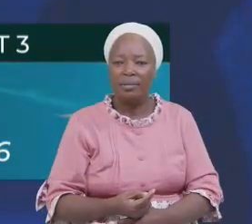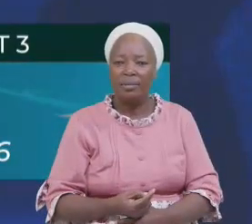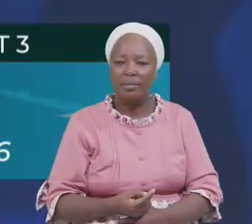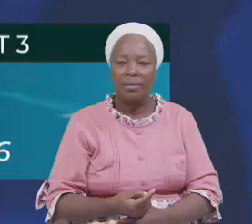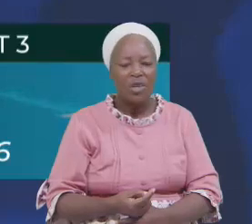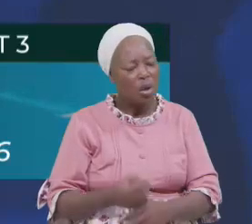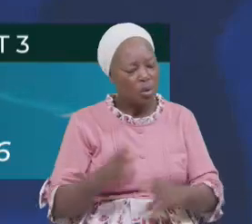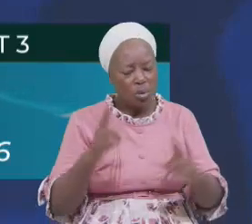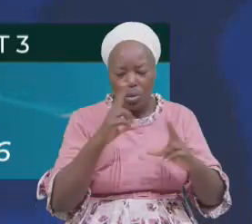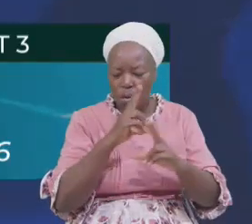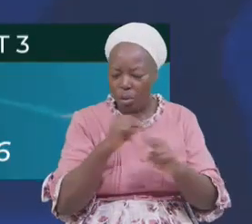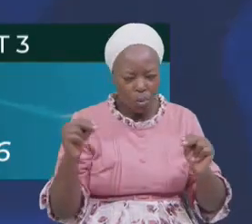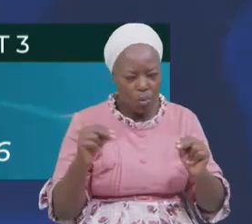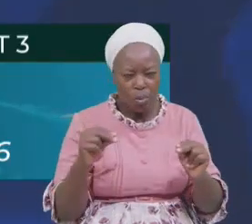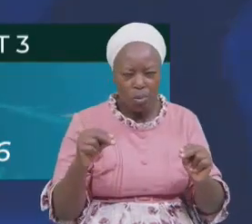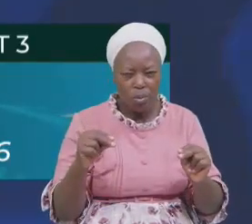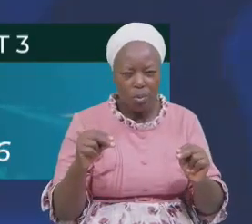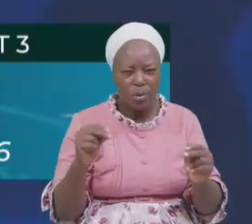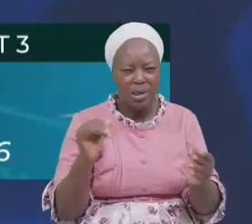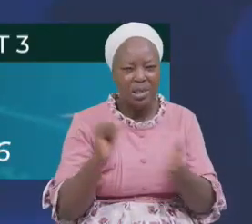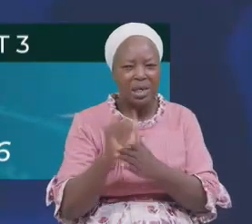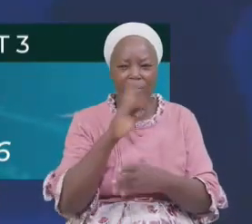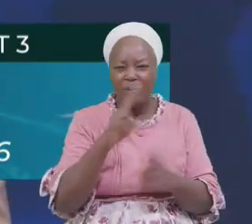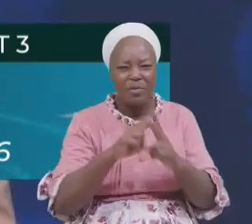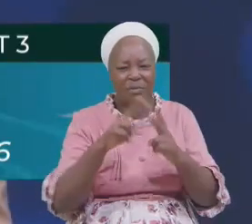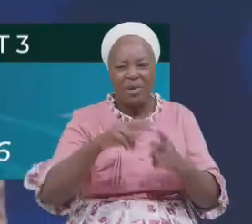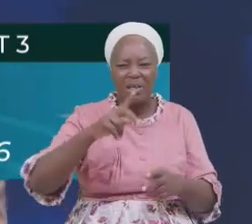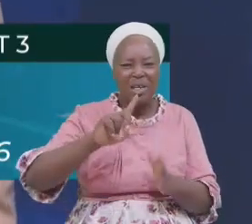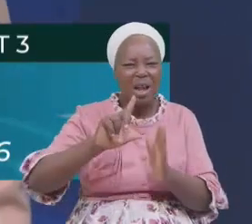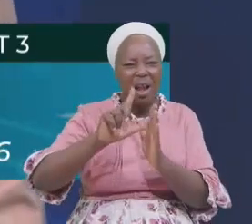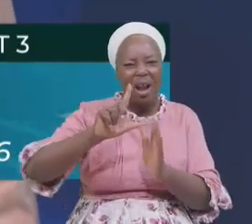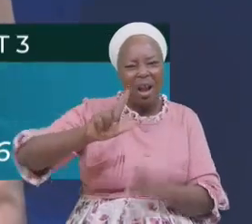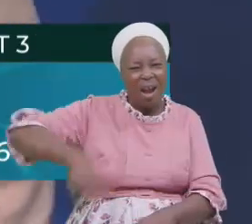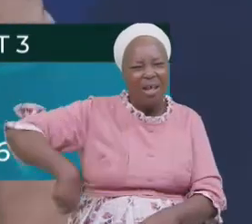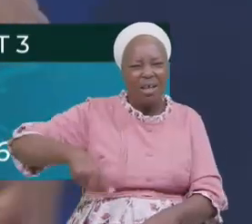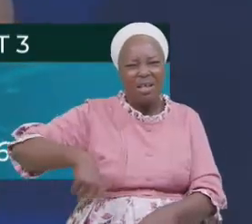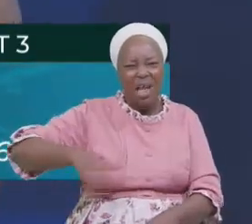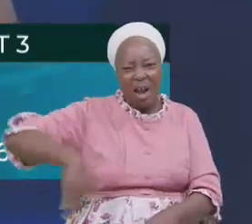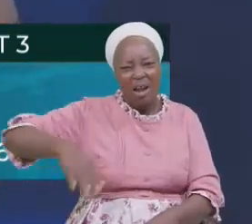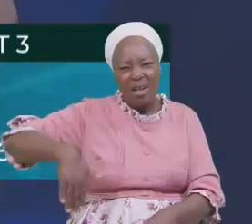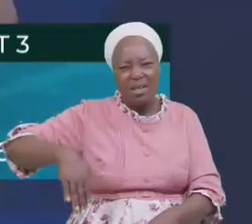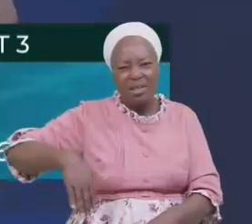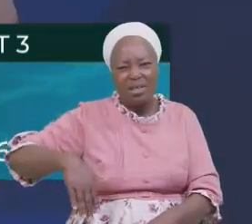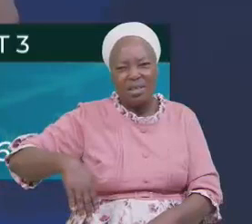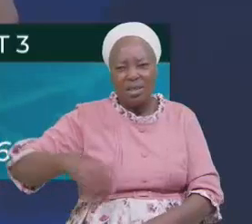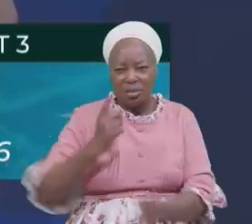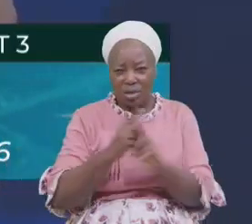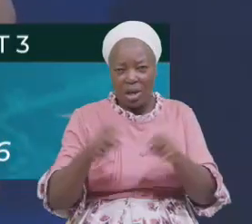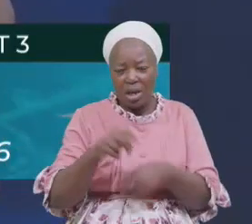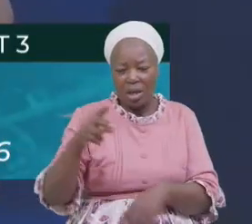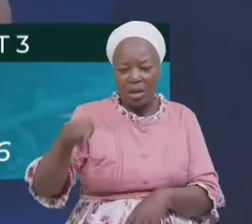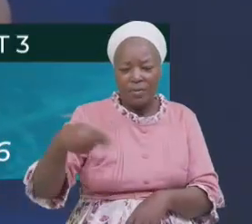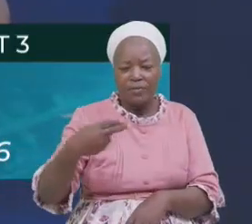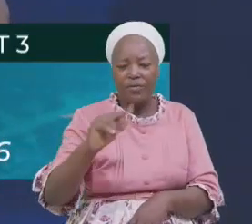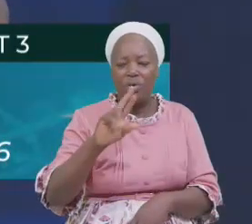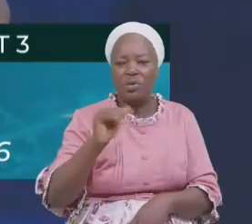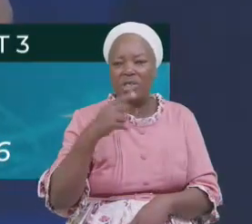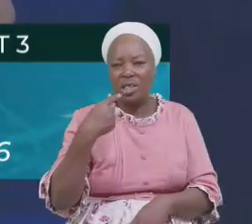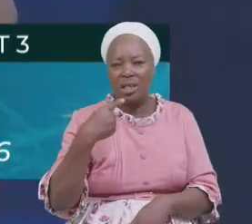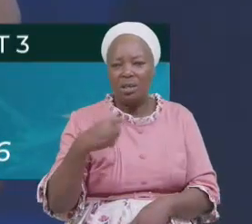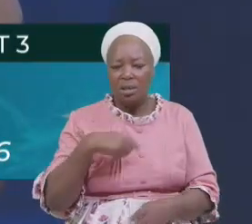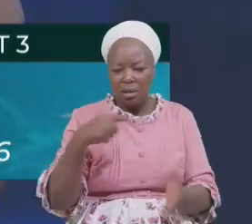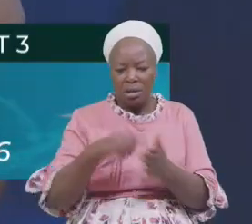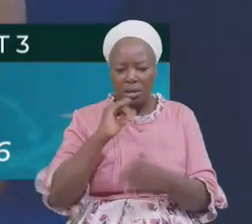No, that will be too late. That's like Pharaoh saying, this is me. My heart is hard. I